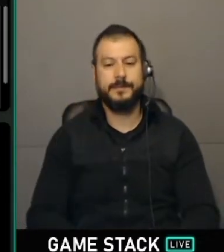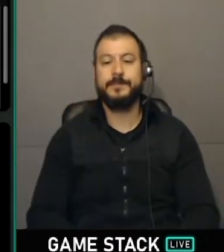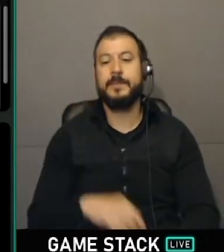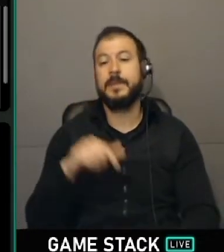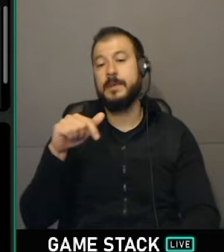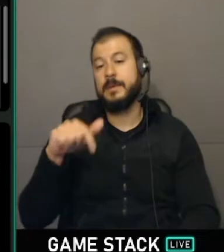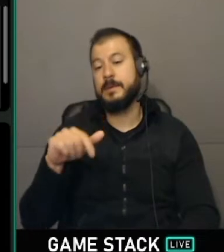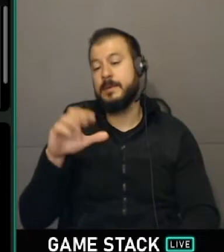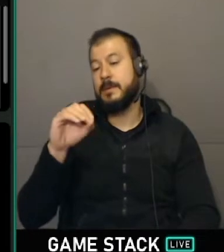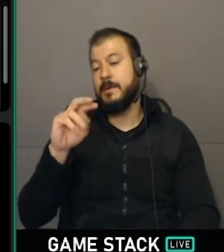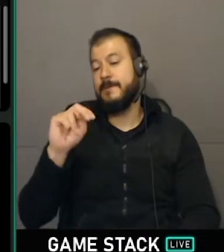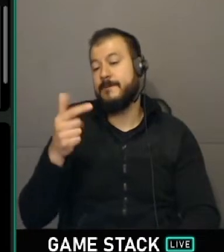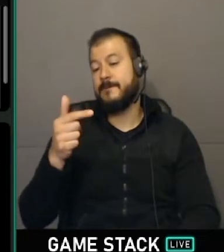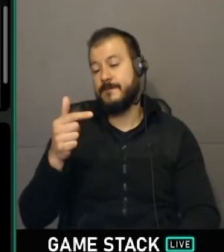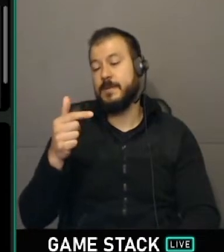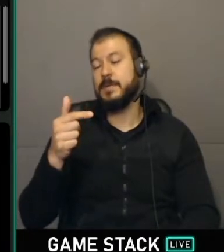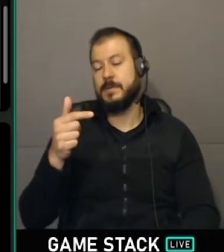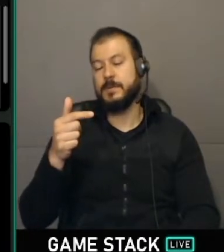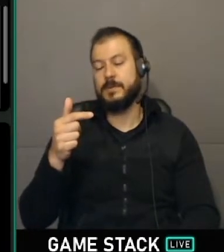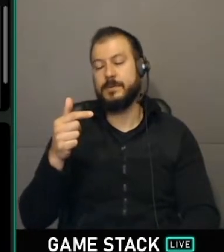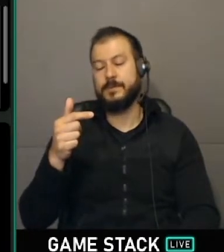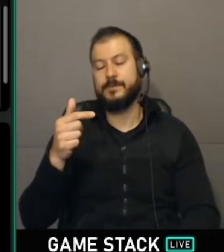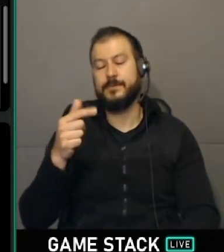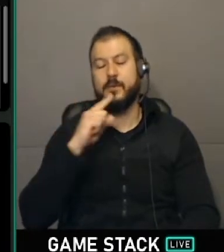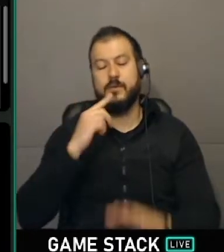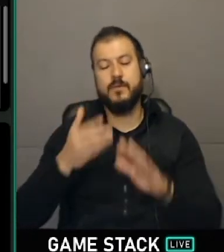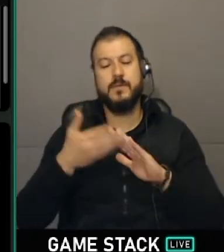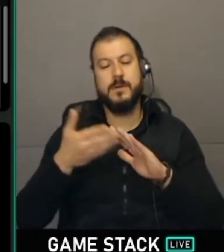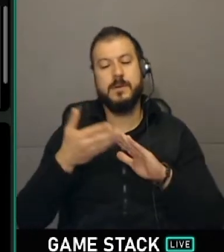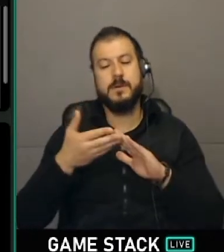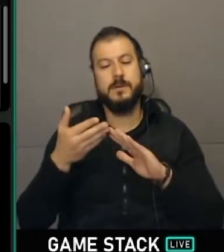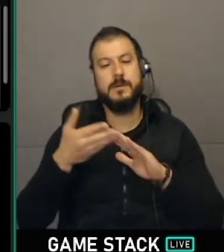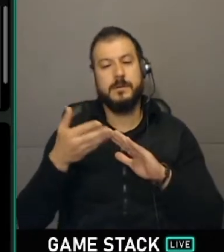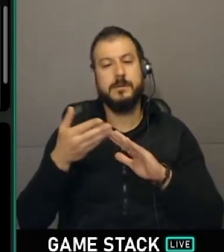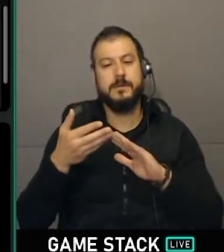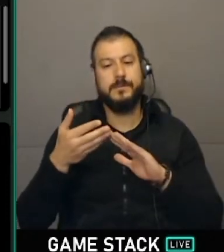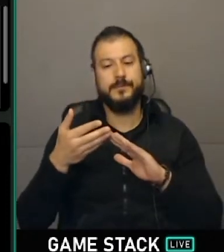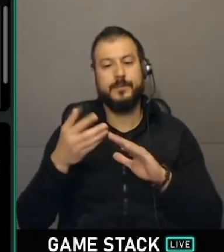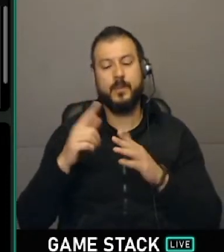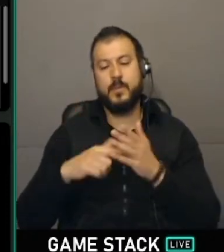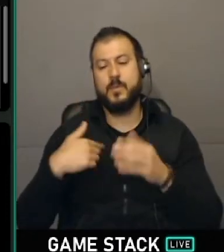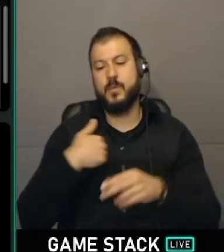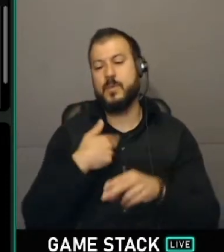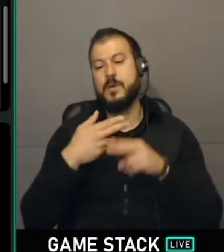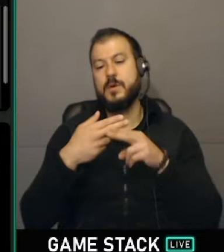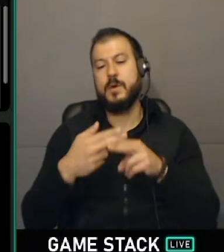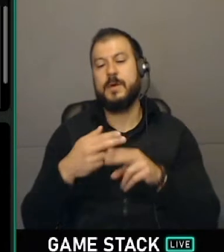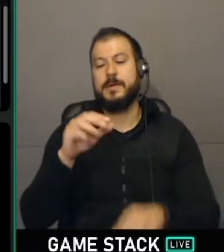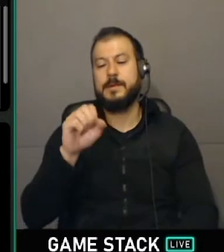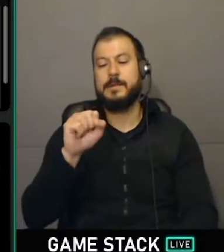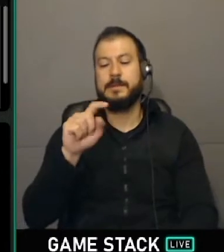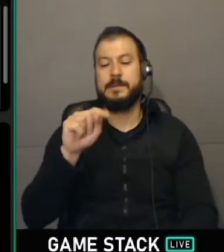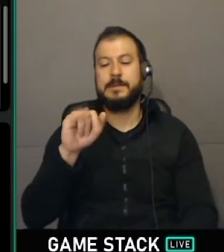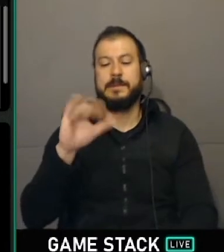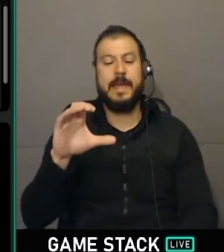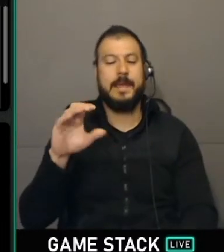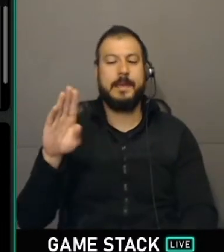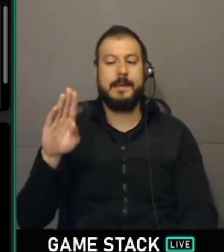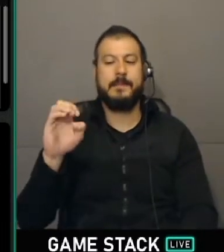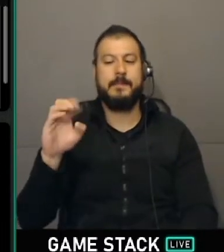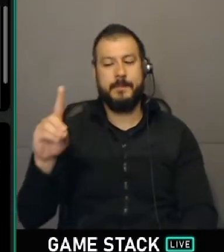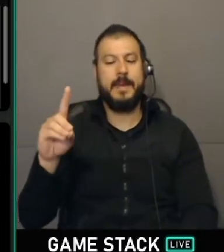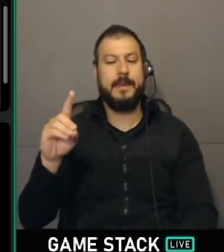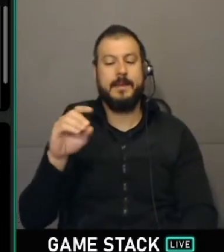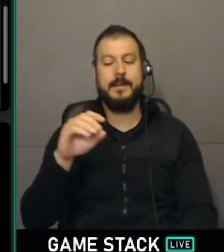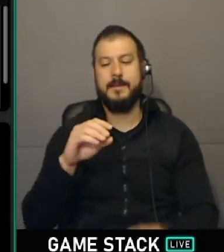configuration channels are running to what we call static bed objects. These are objects